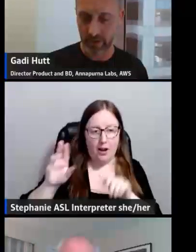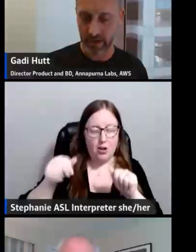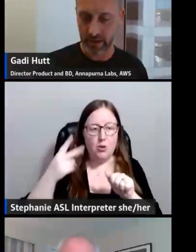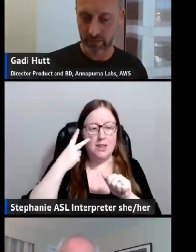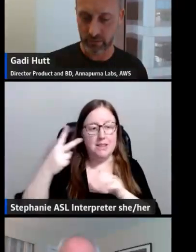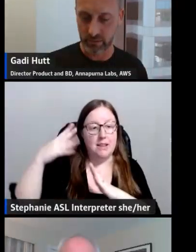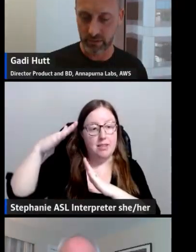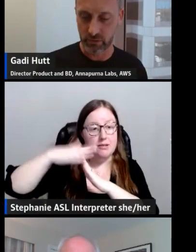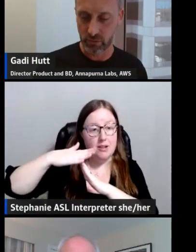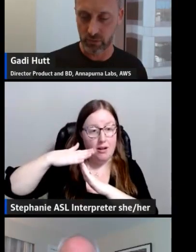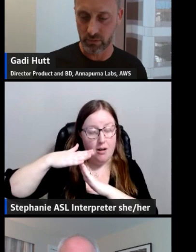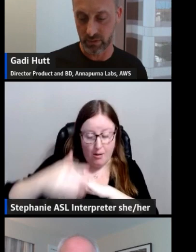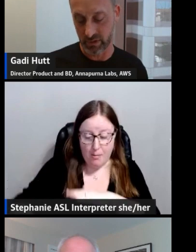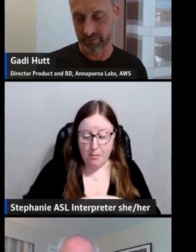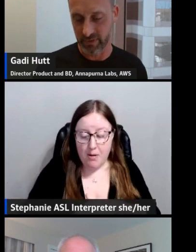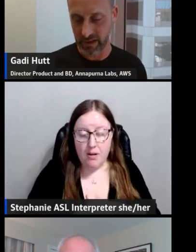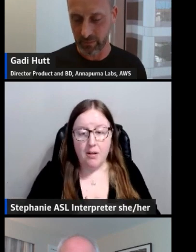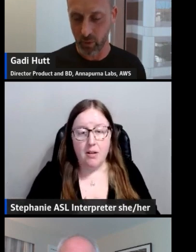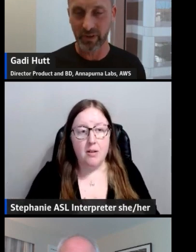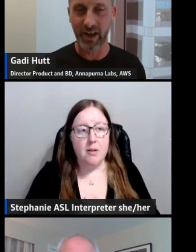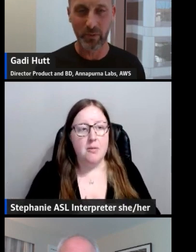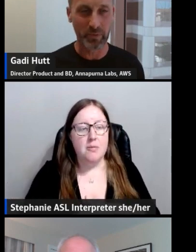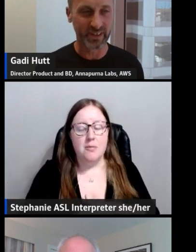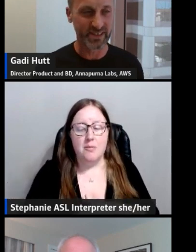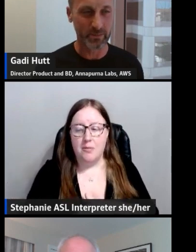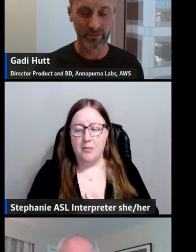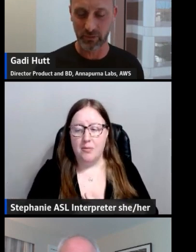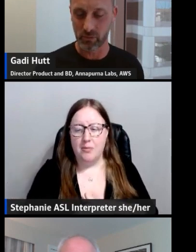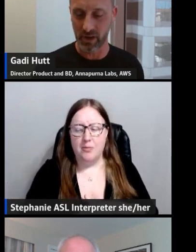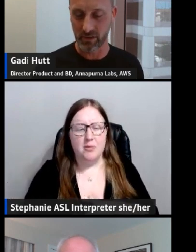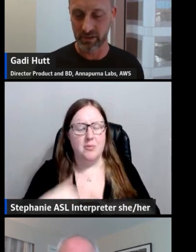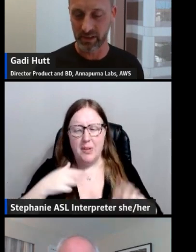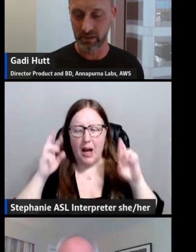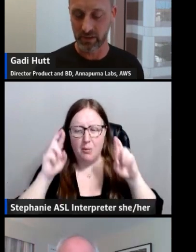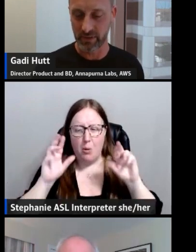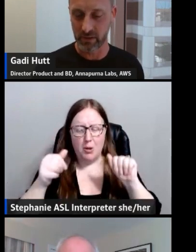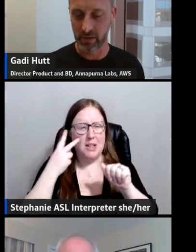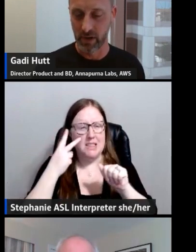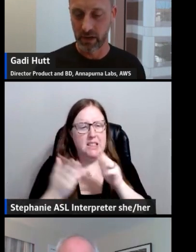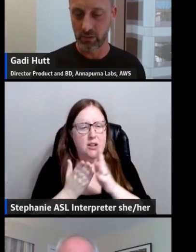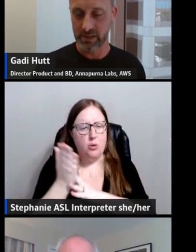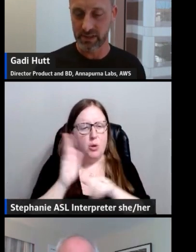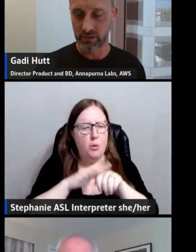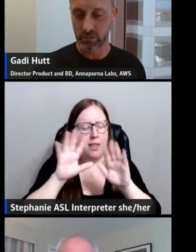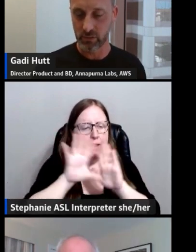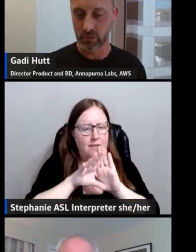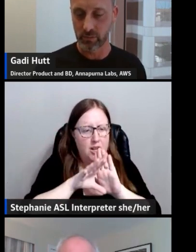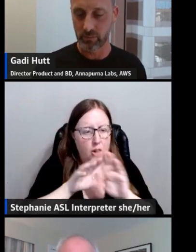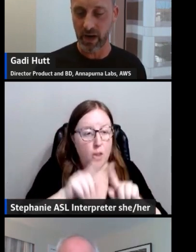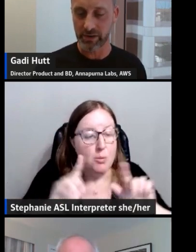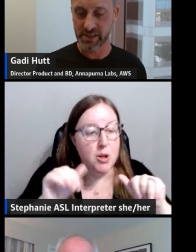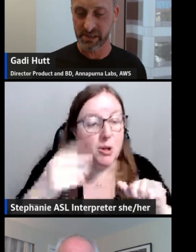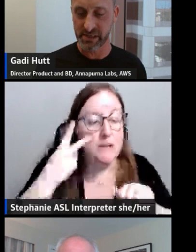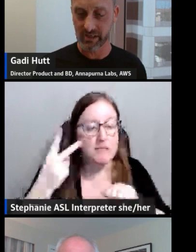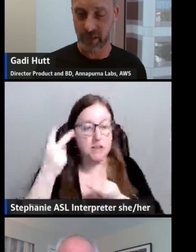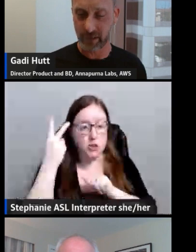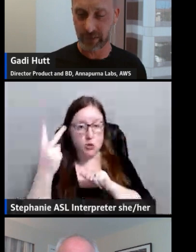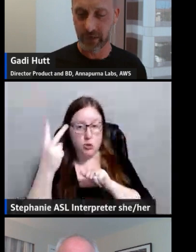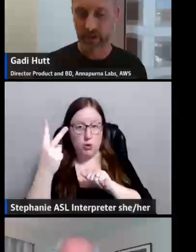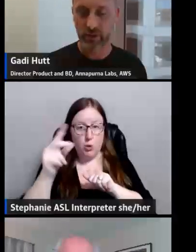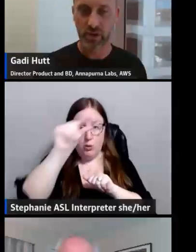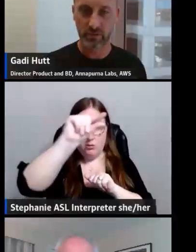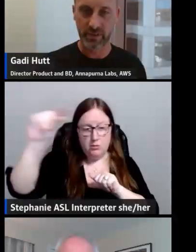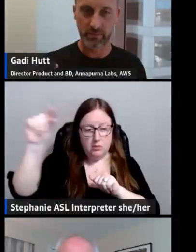top two. I'm hoping it's coming through well on the video. You can see two bars here at the